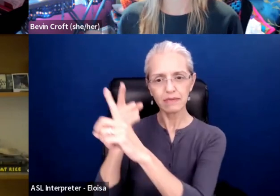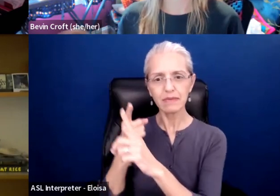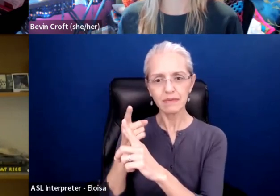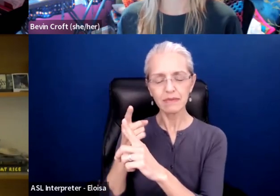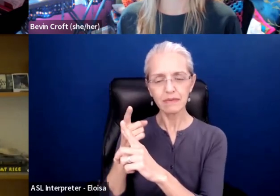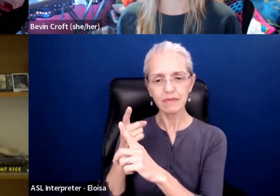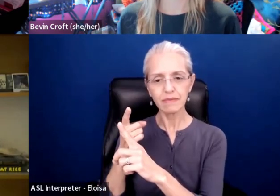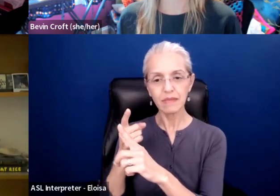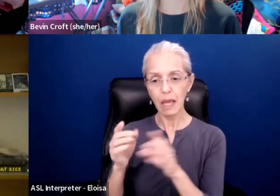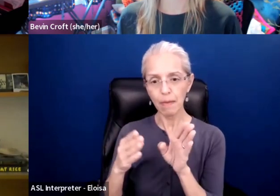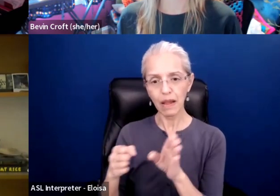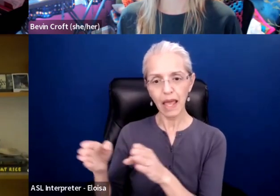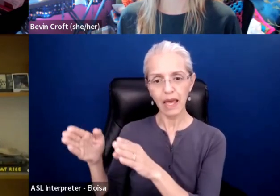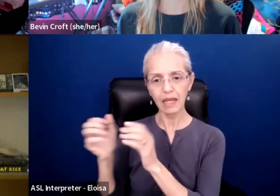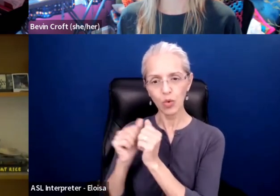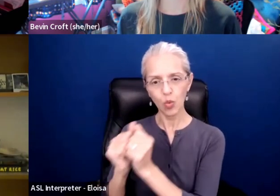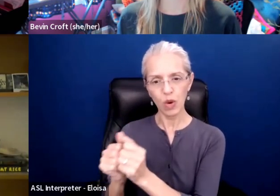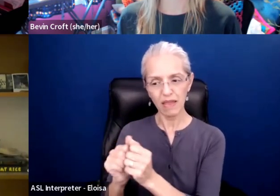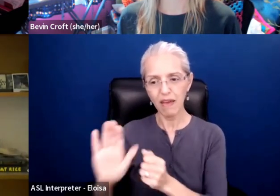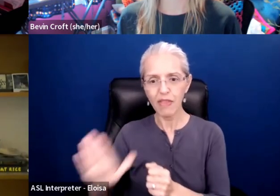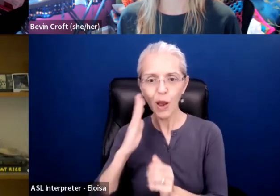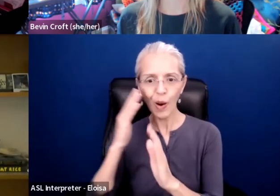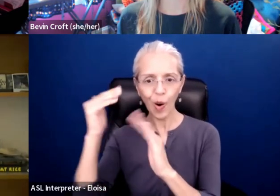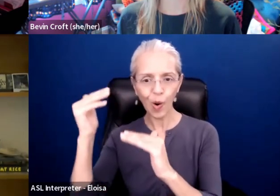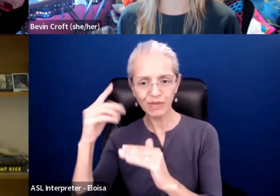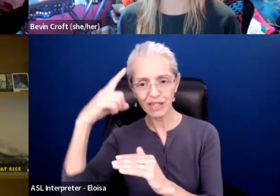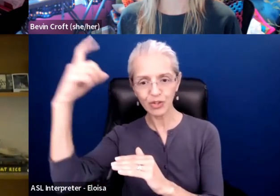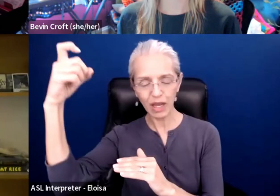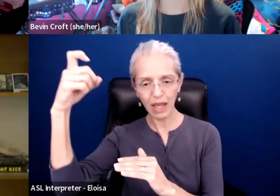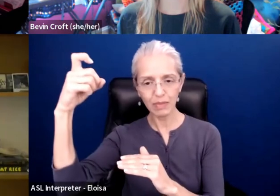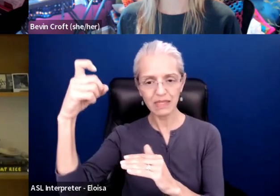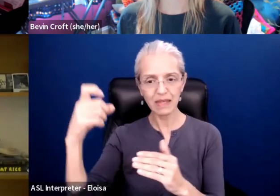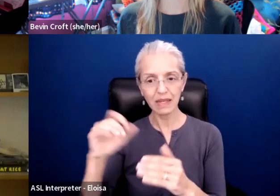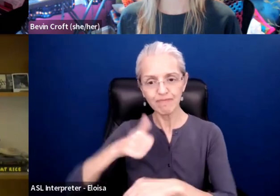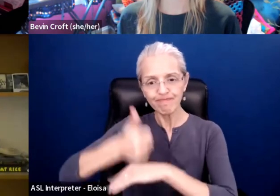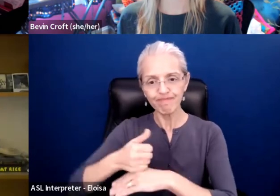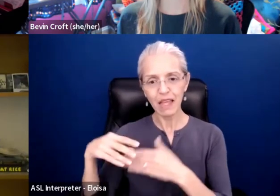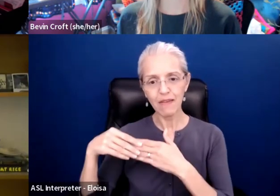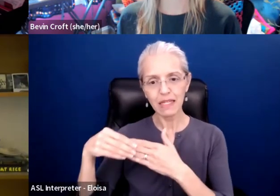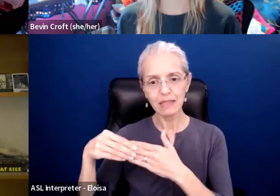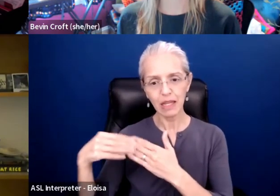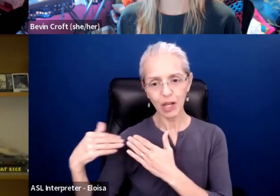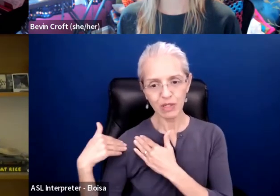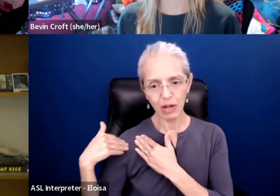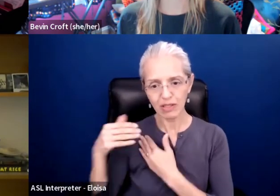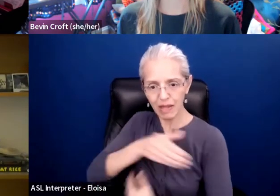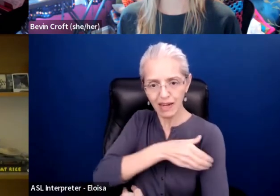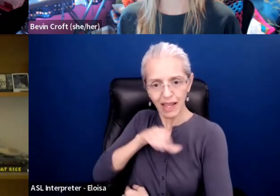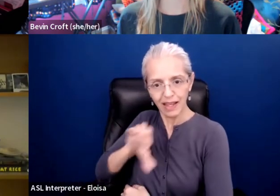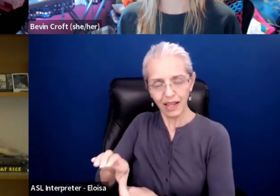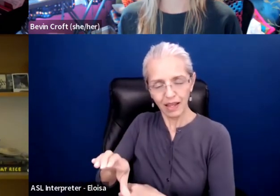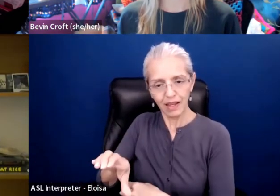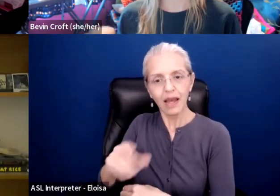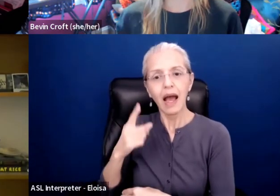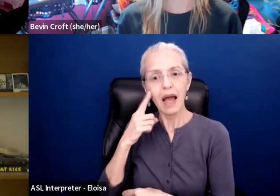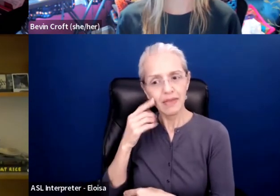know, with that and giving back the flexibility and understanding the responsibility, you know, I think that's